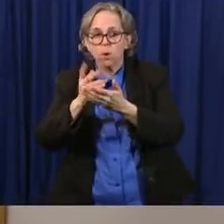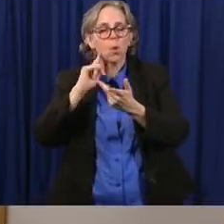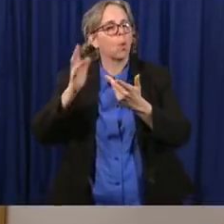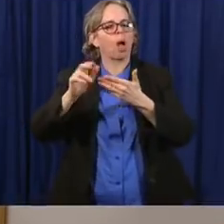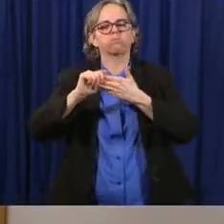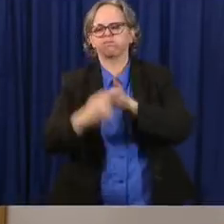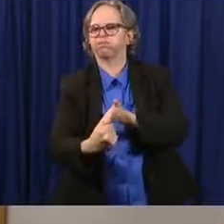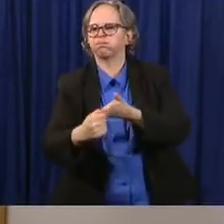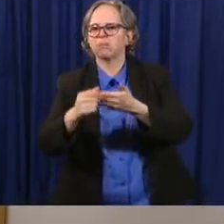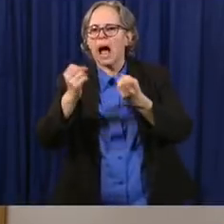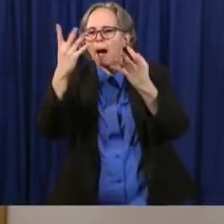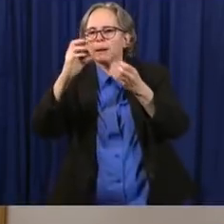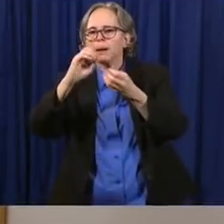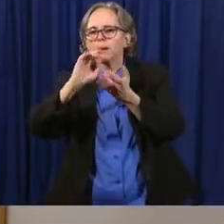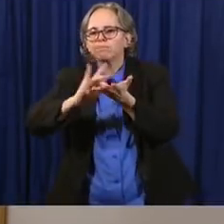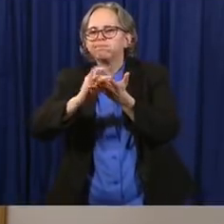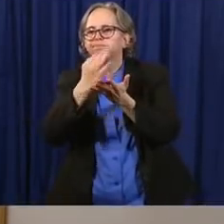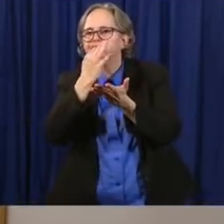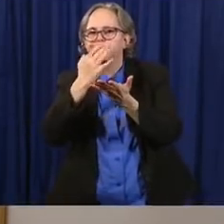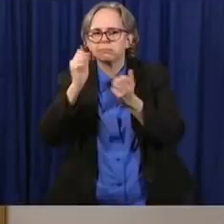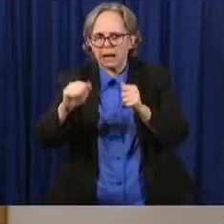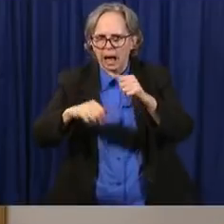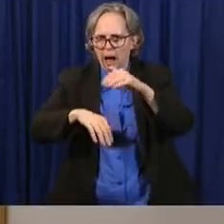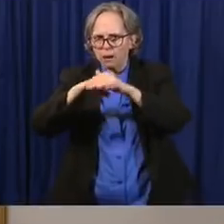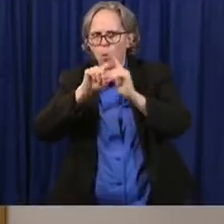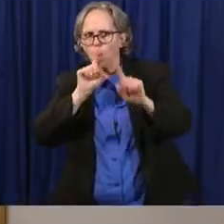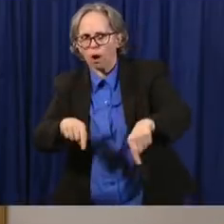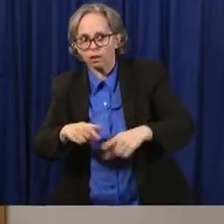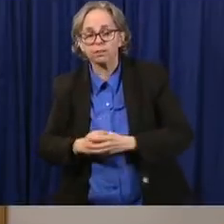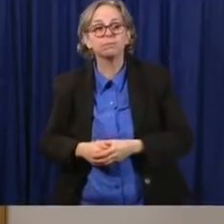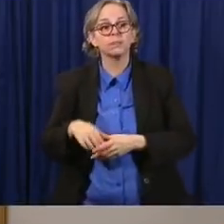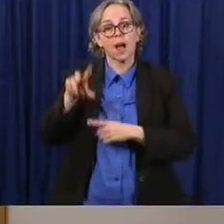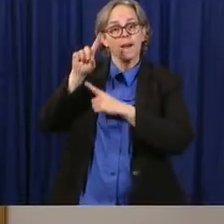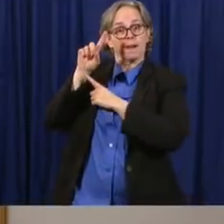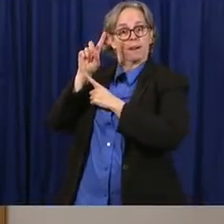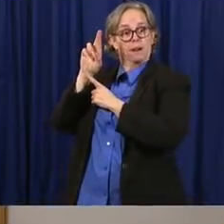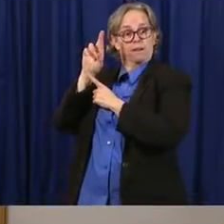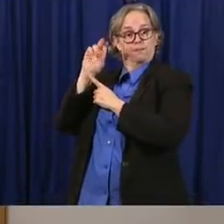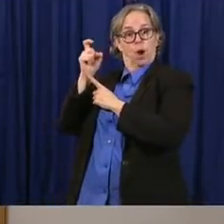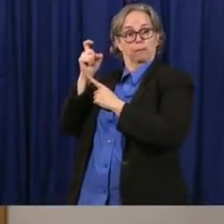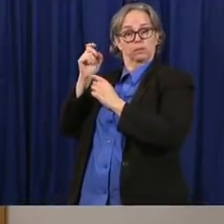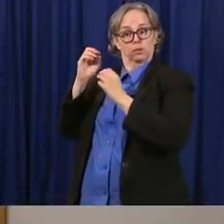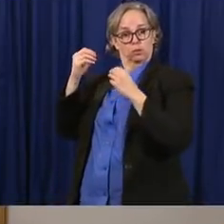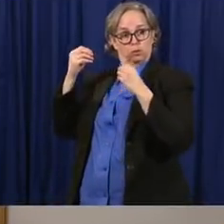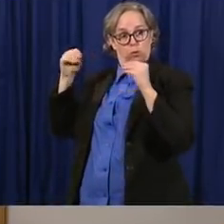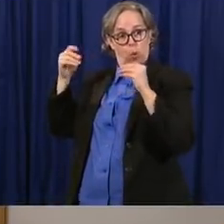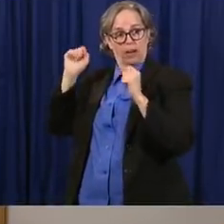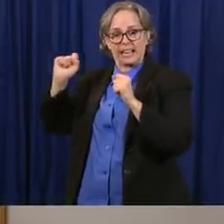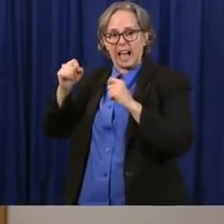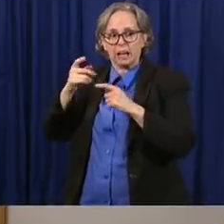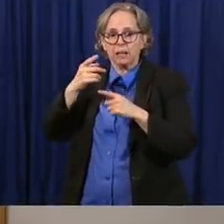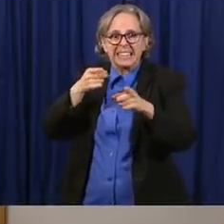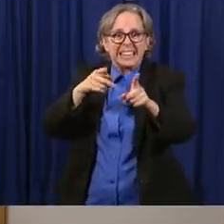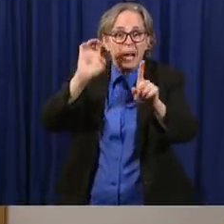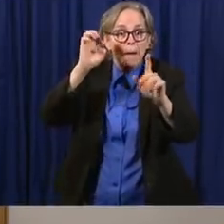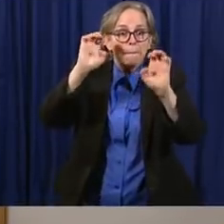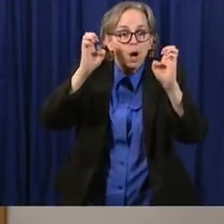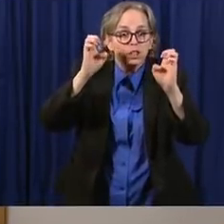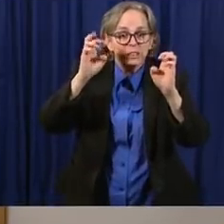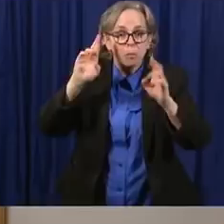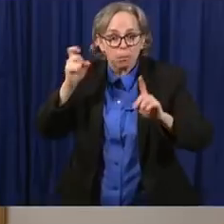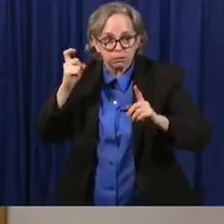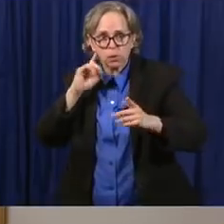emergency refills without a prescription will be reimbursed. Number 5, pharmacies that dispense over-the-counter medication without a